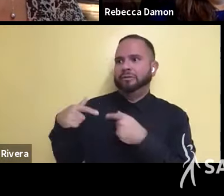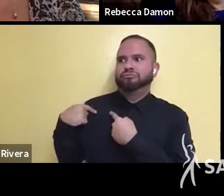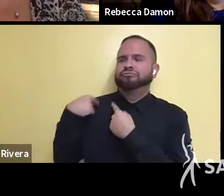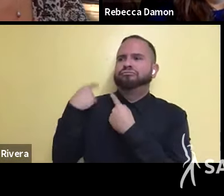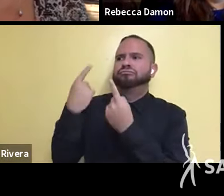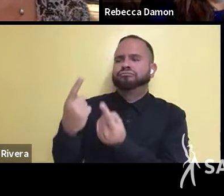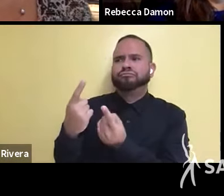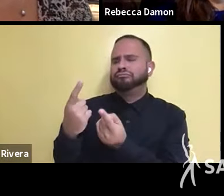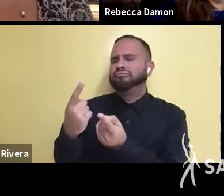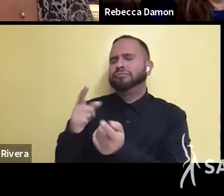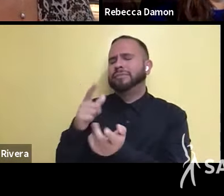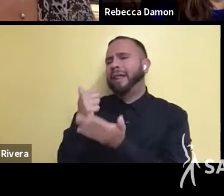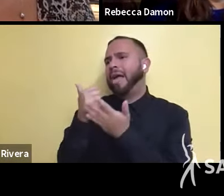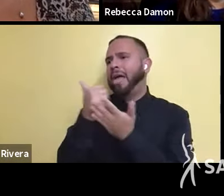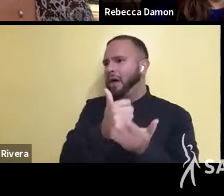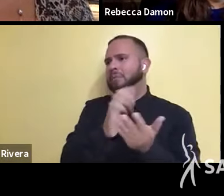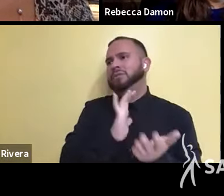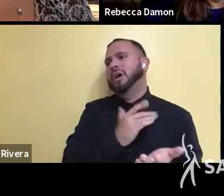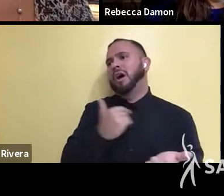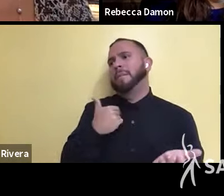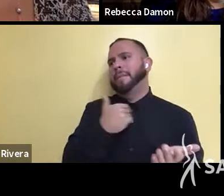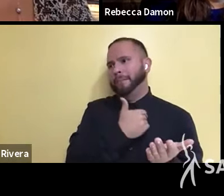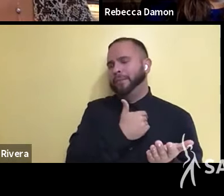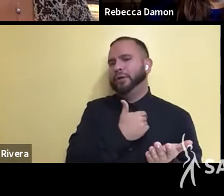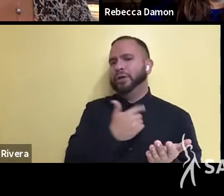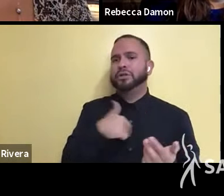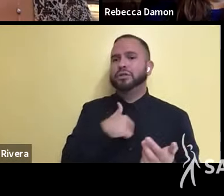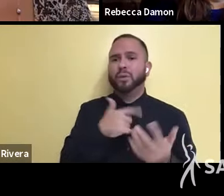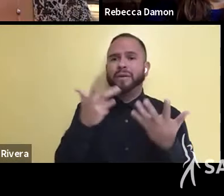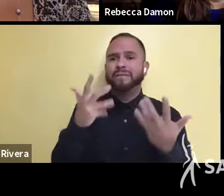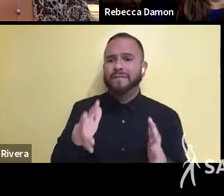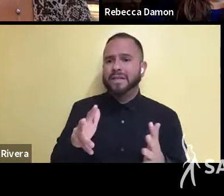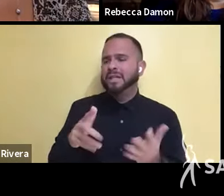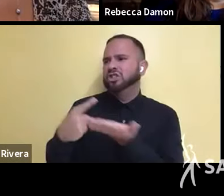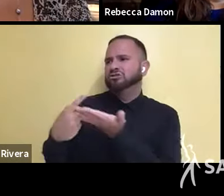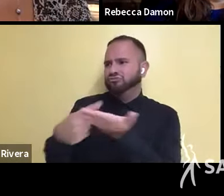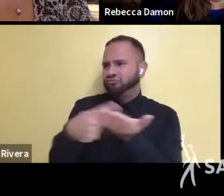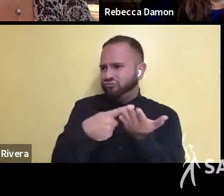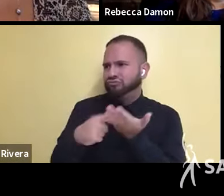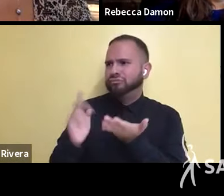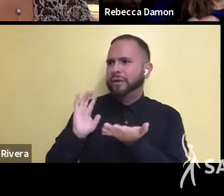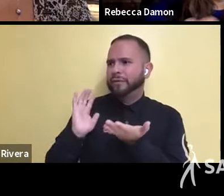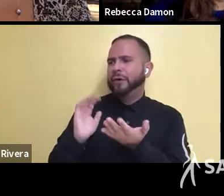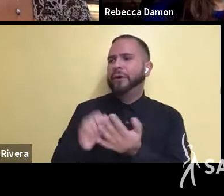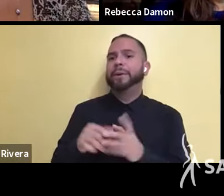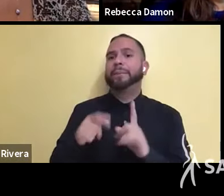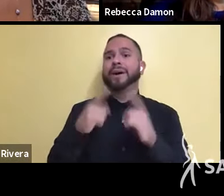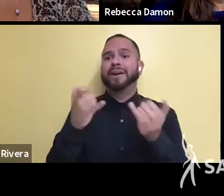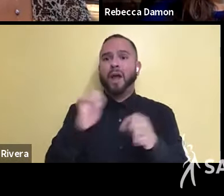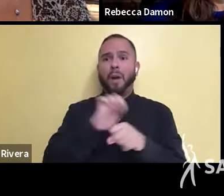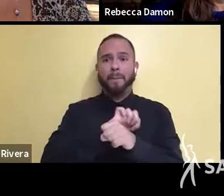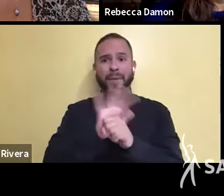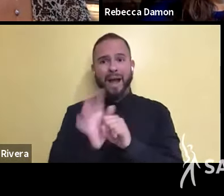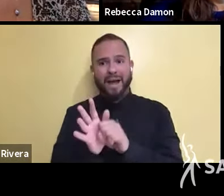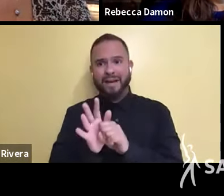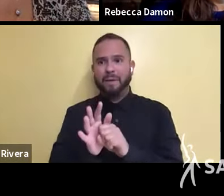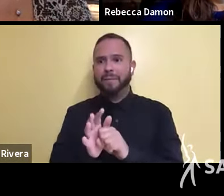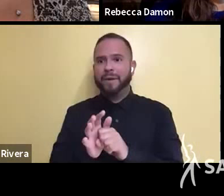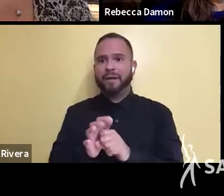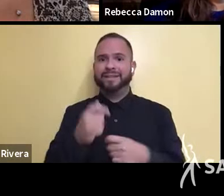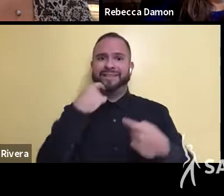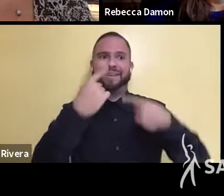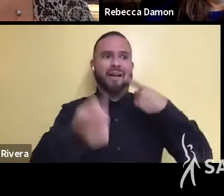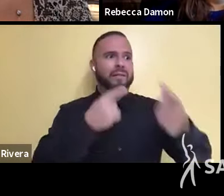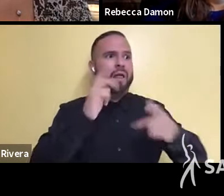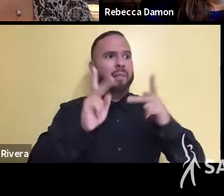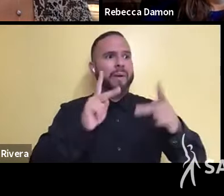helps our members. You know, we talked about earlier, but this is during the pandemic, everybody's been asked to go home, you know, stay safe,